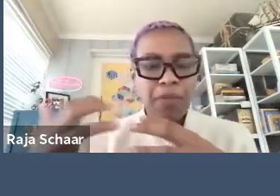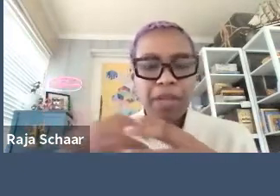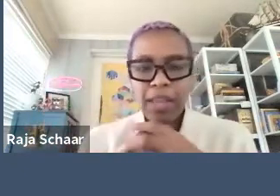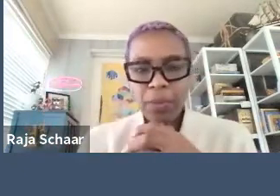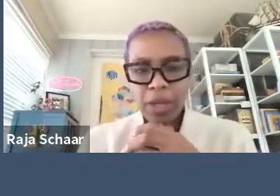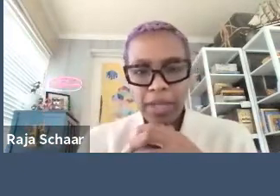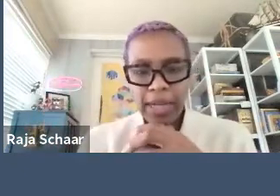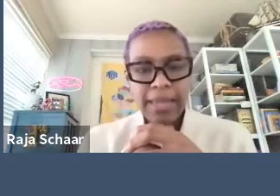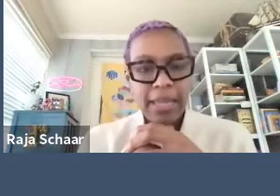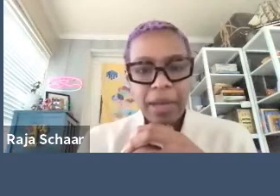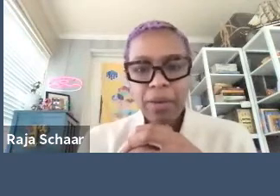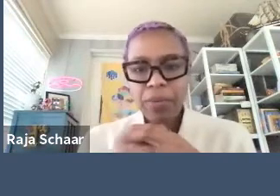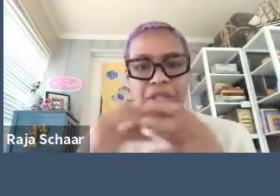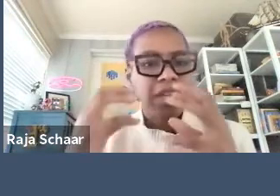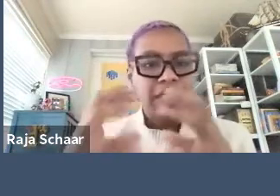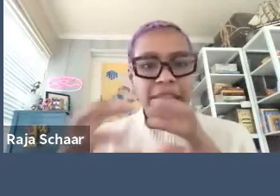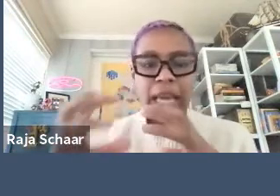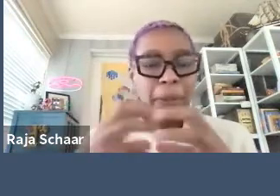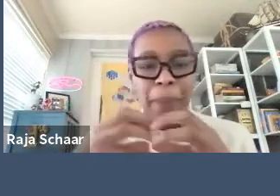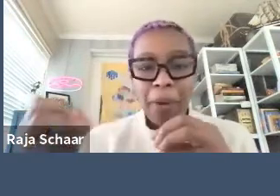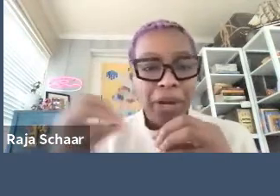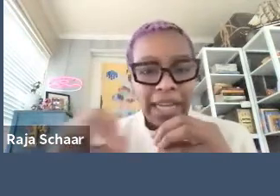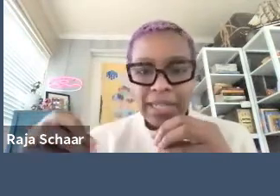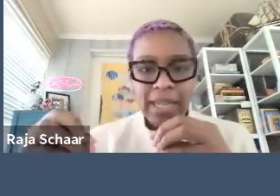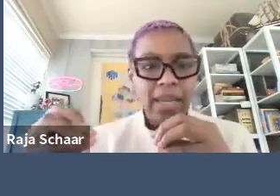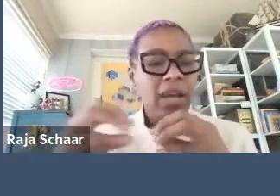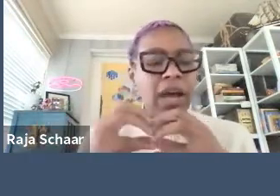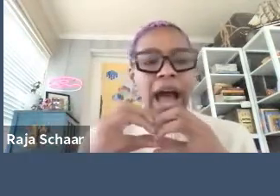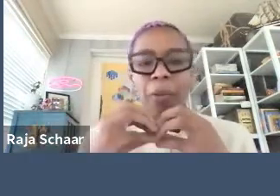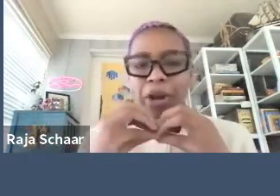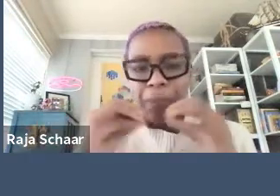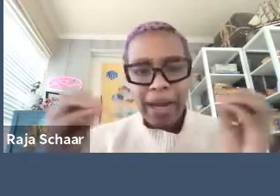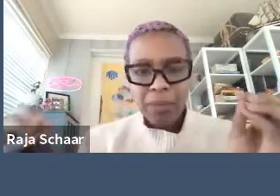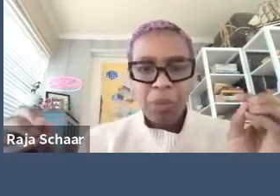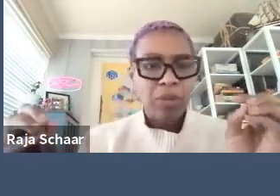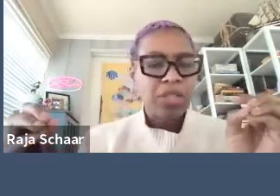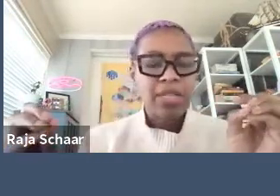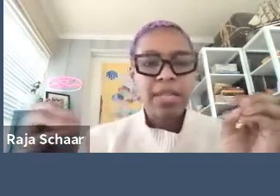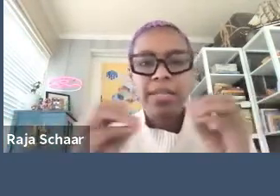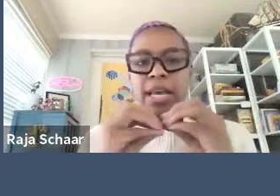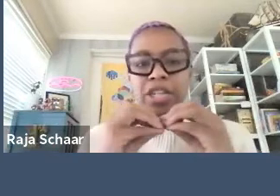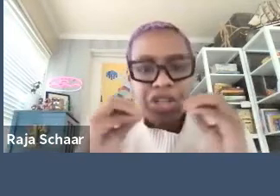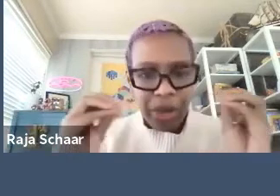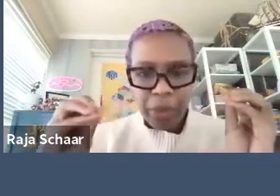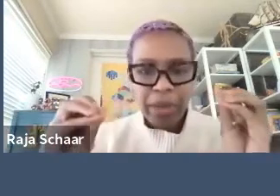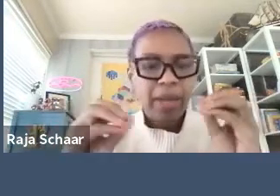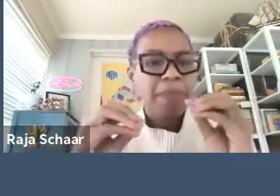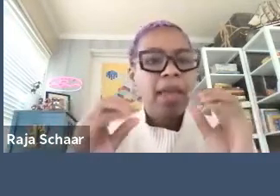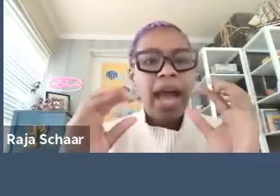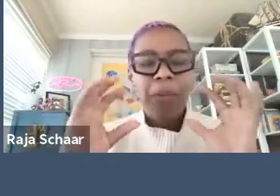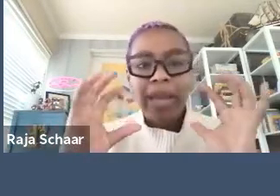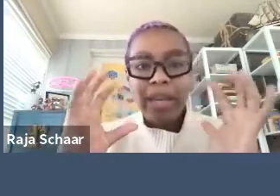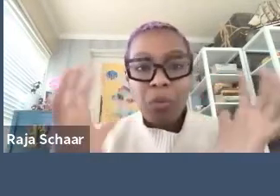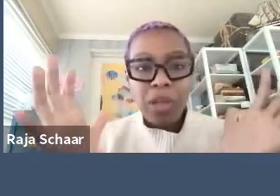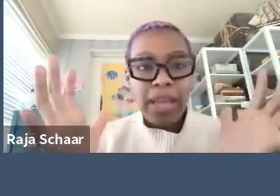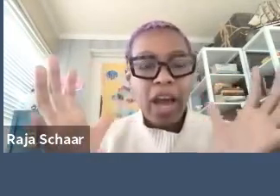really prevalent in the work that I think about, which thinking about the power and agency, how we are impacting with racial justice, gender equity,